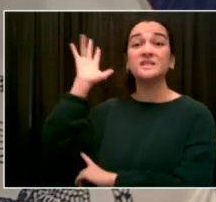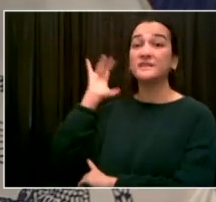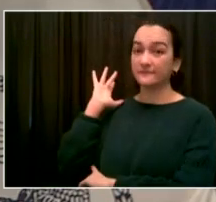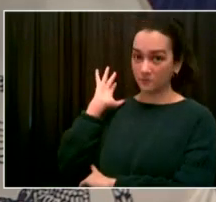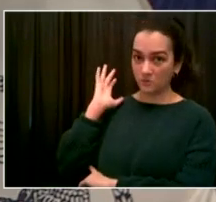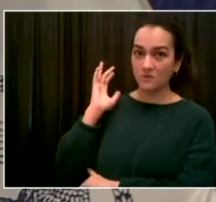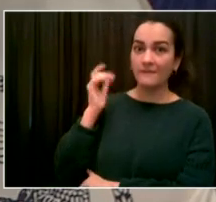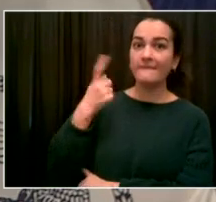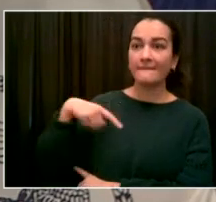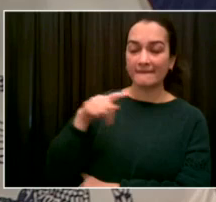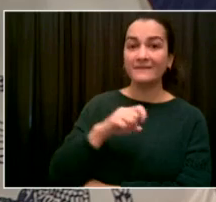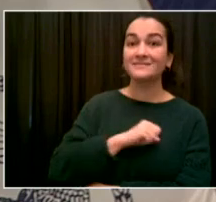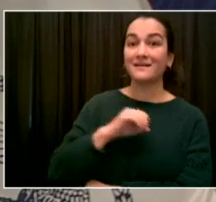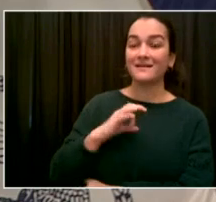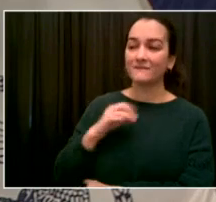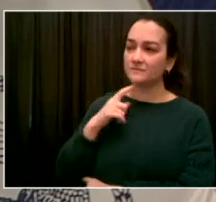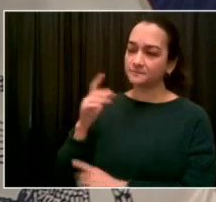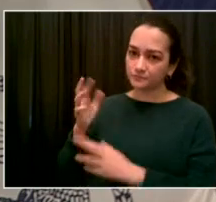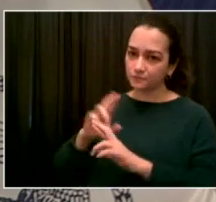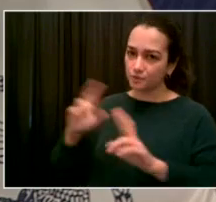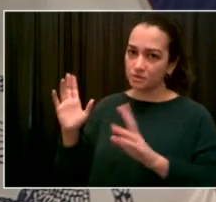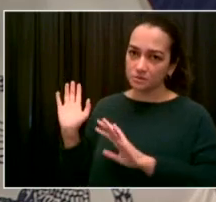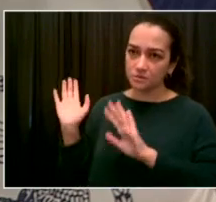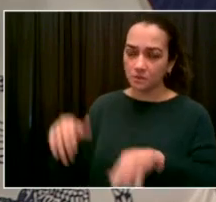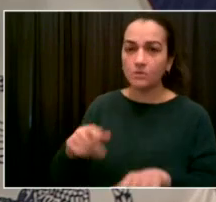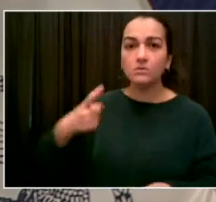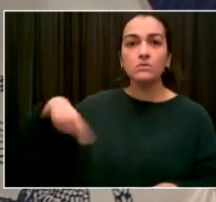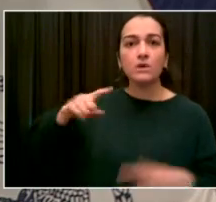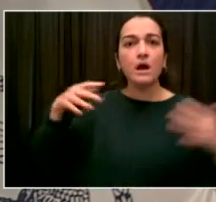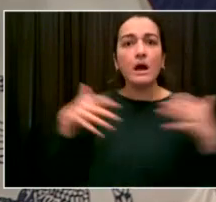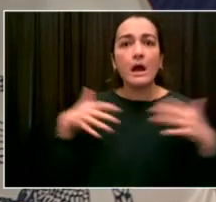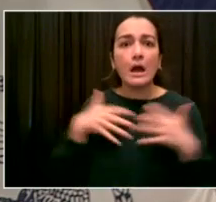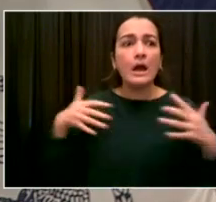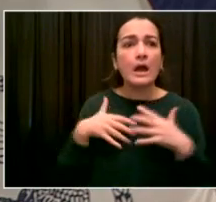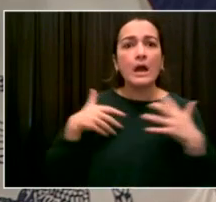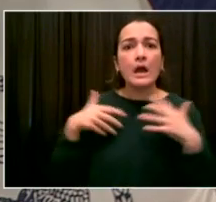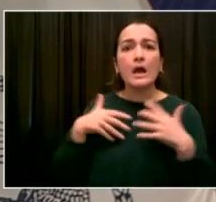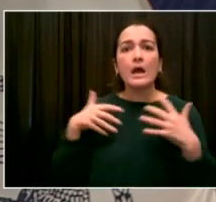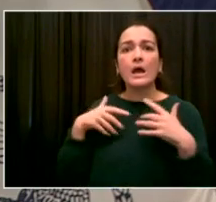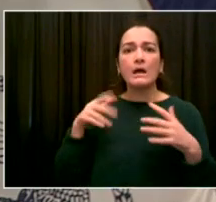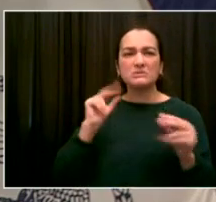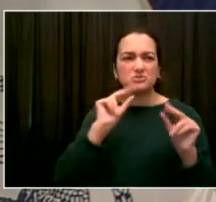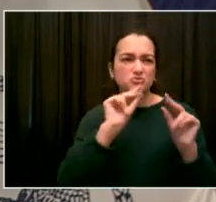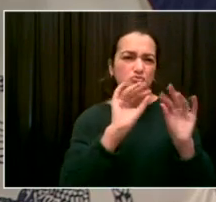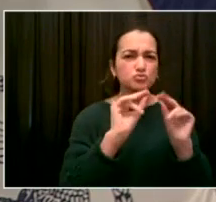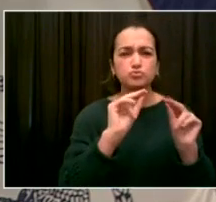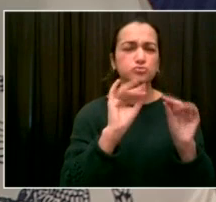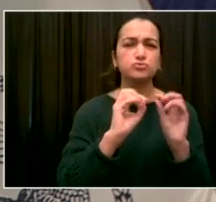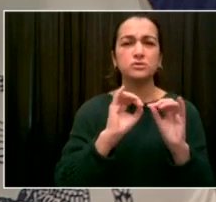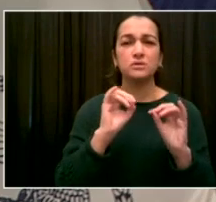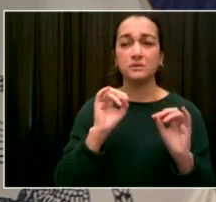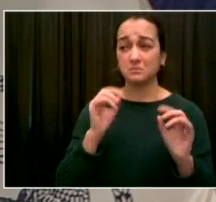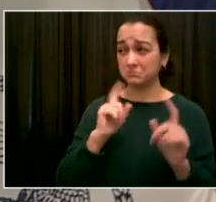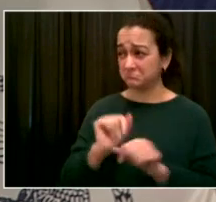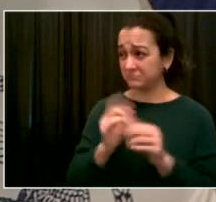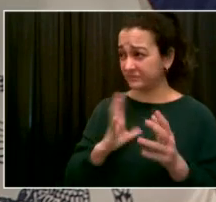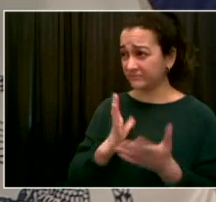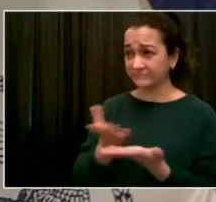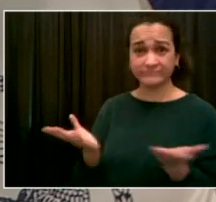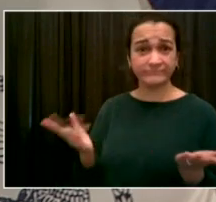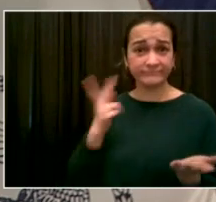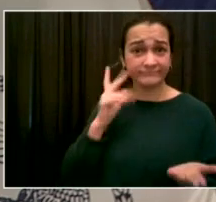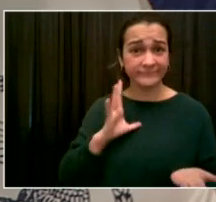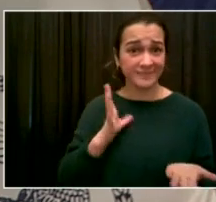care about our workforce a lot. That's why we provided a healthy environment, and that's why we mandated vaccination.